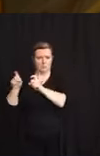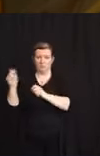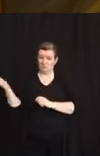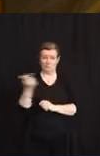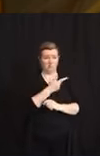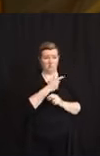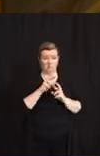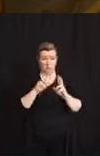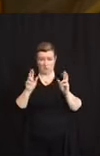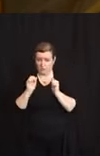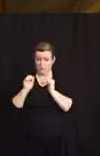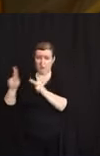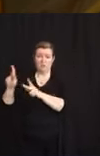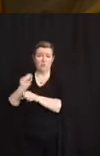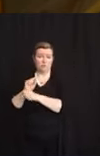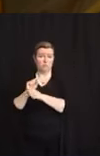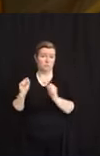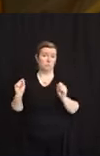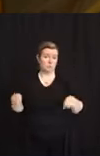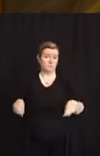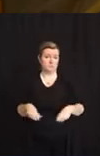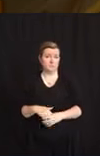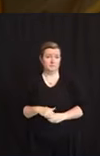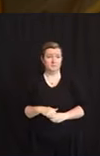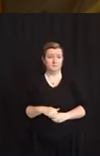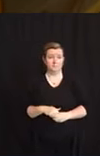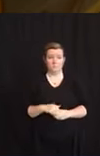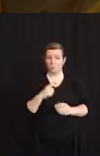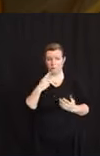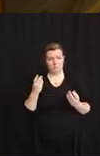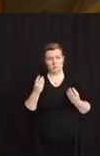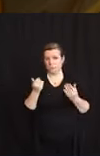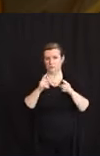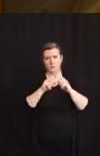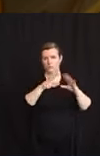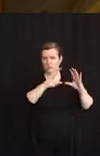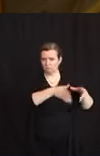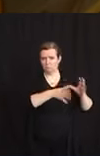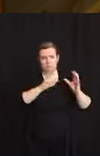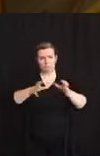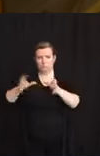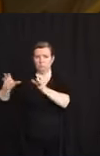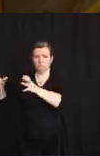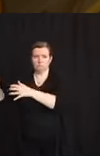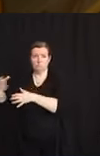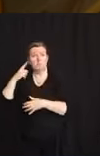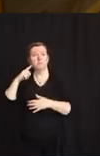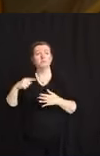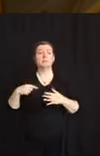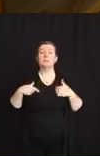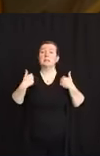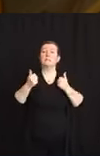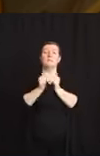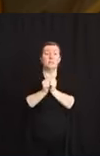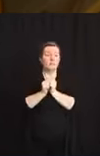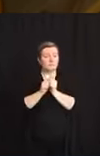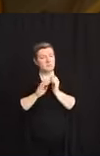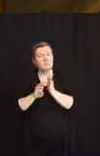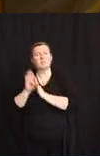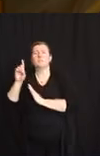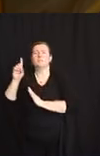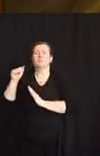special populations, because of their need, congregate living, their high risk, and then